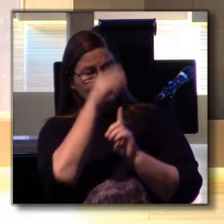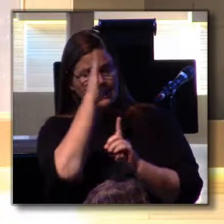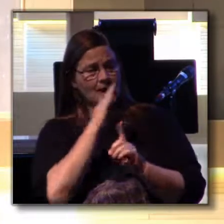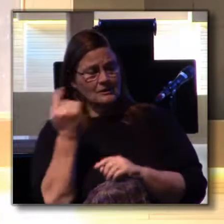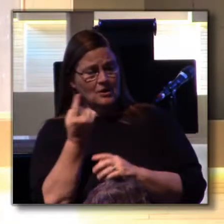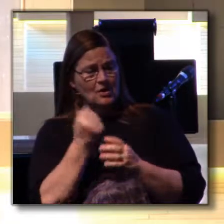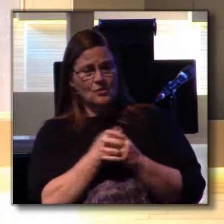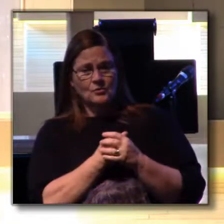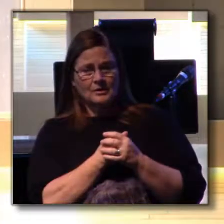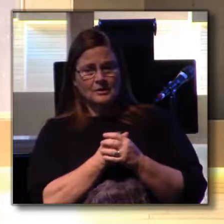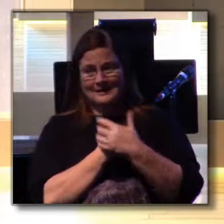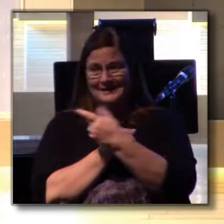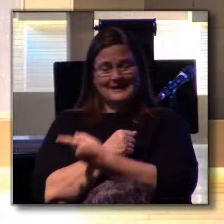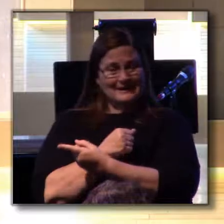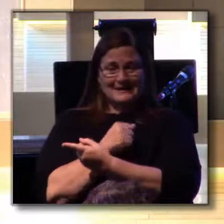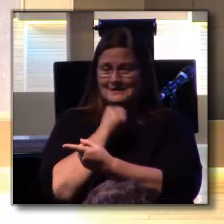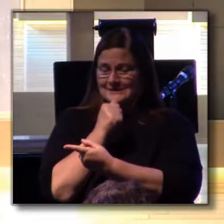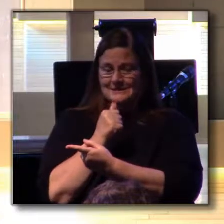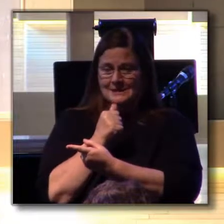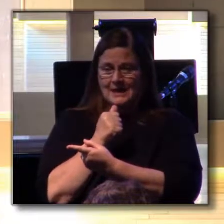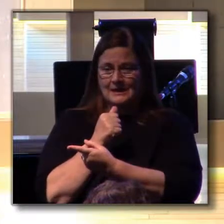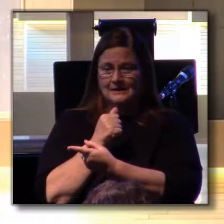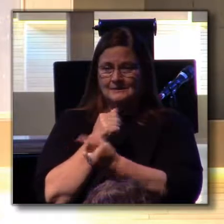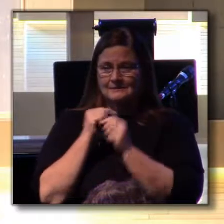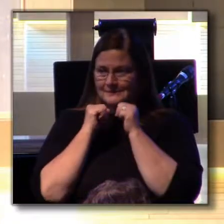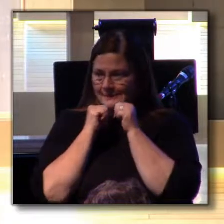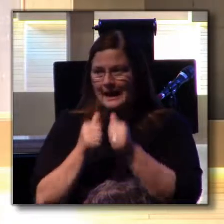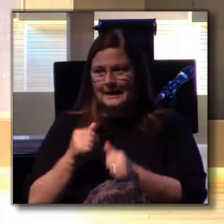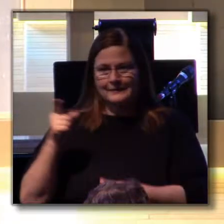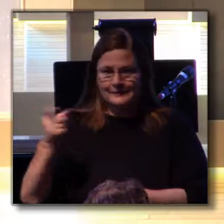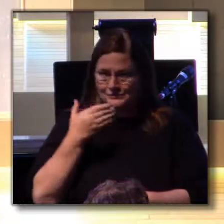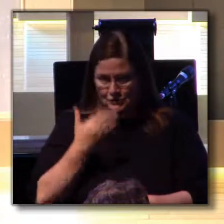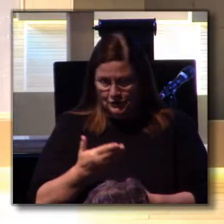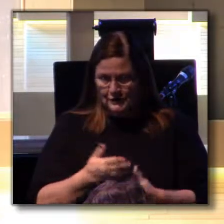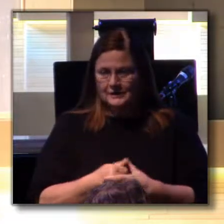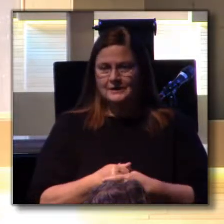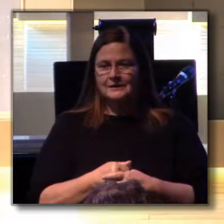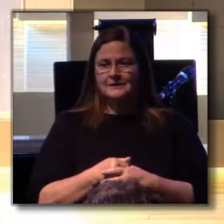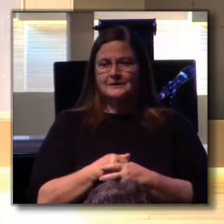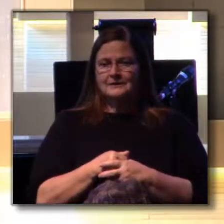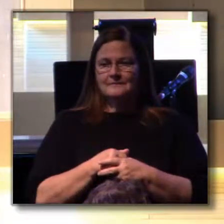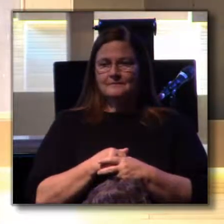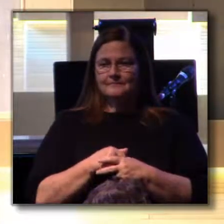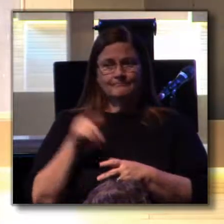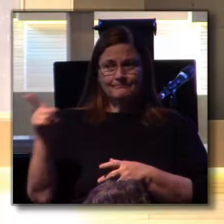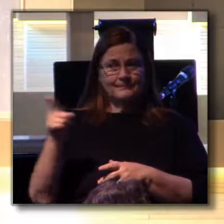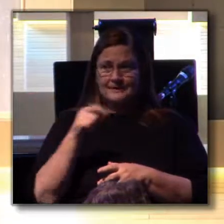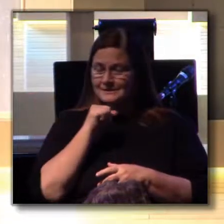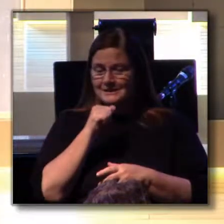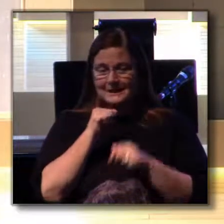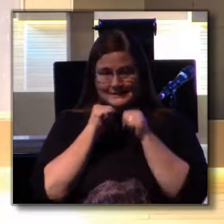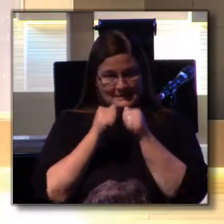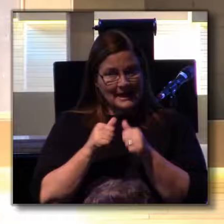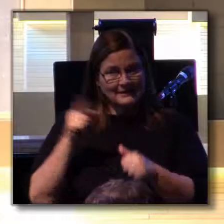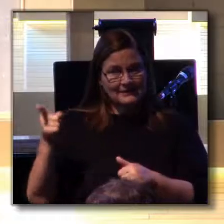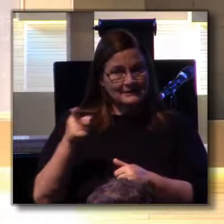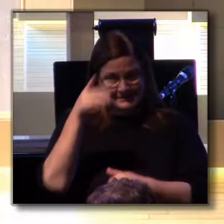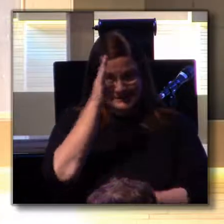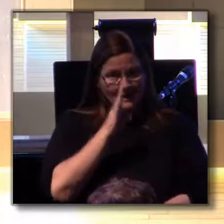not denying that he's good, and Yeshua is not denying that he's God. That's not the point